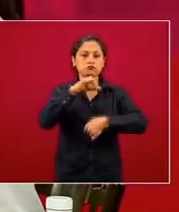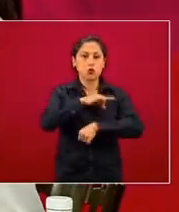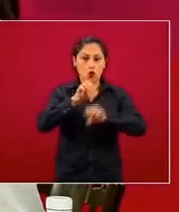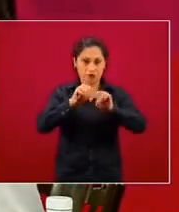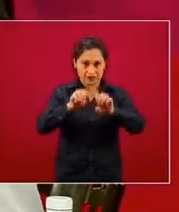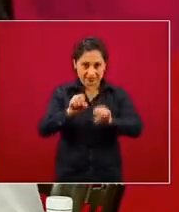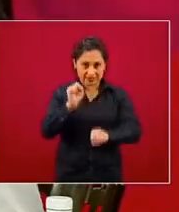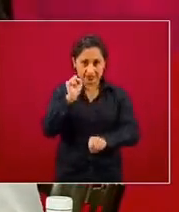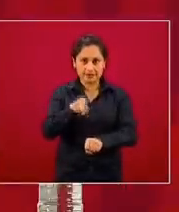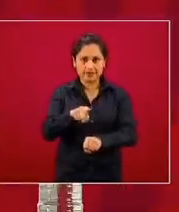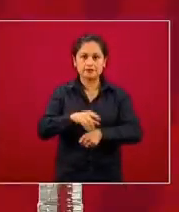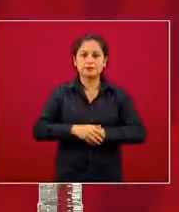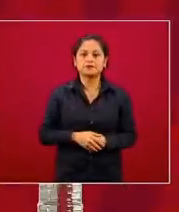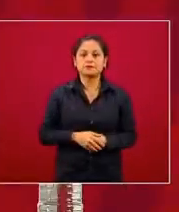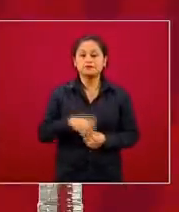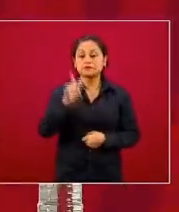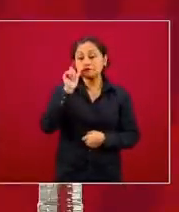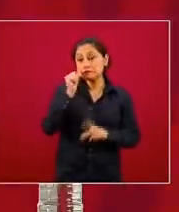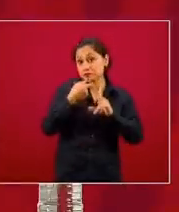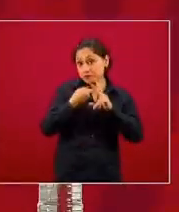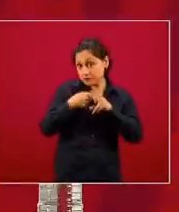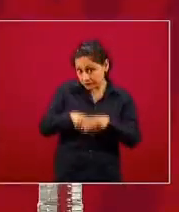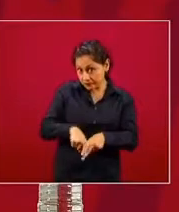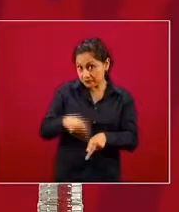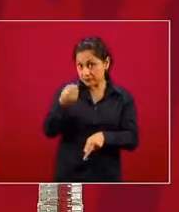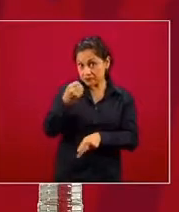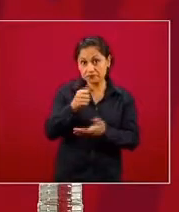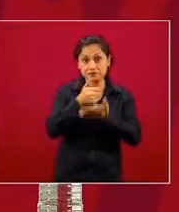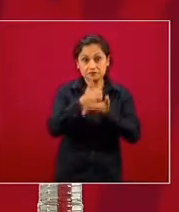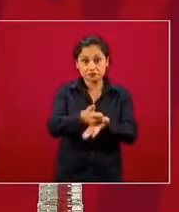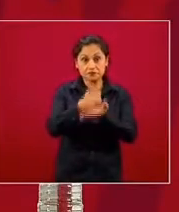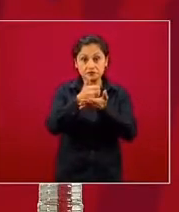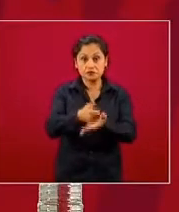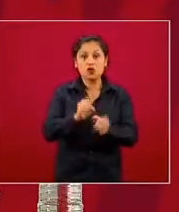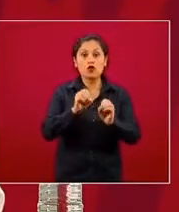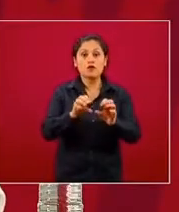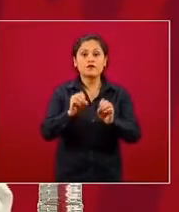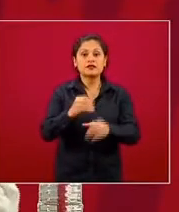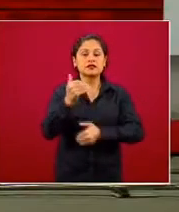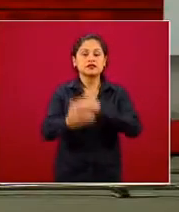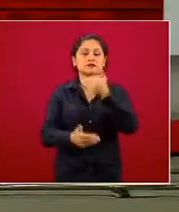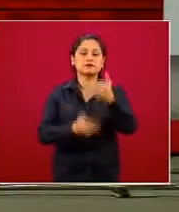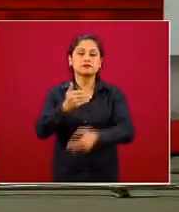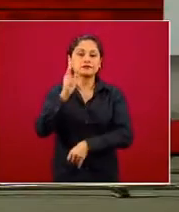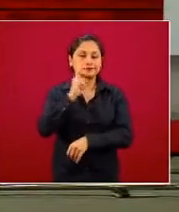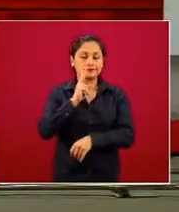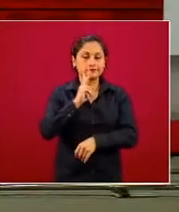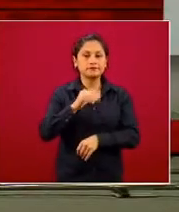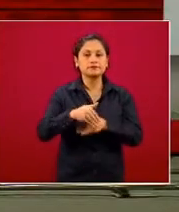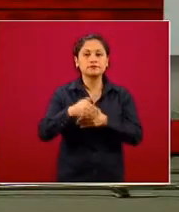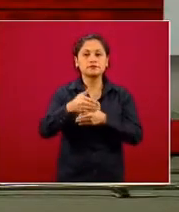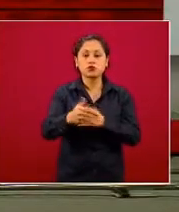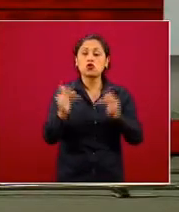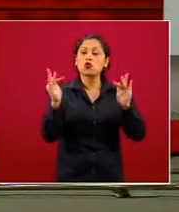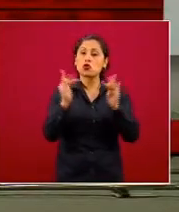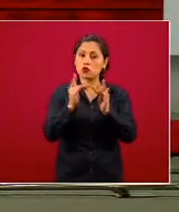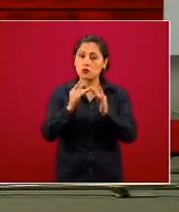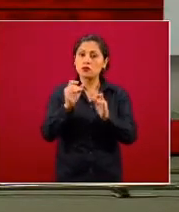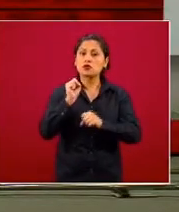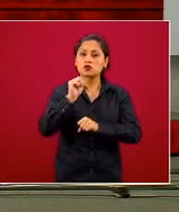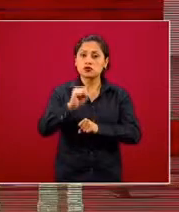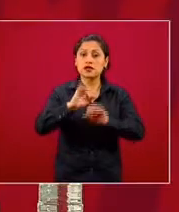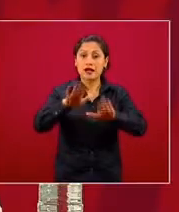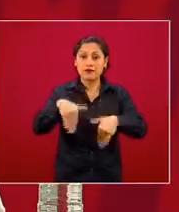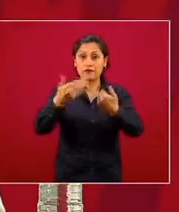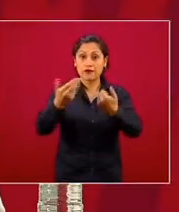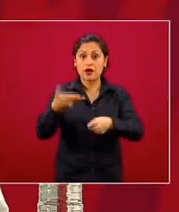tomorrow, mañana va a and comenzar y se va a we ir will work on perfecting this perfeccionando este process. proceso And we are in y hay communication comunicación with entre those los promotores spokesmen del that are gobierno de la ciudad outside que of están fuera de hospitals, los